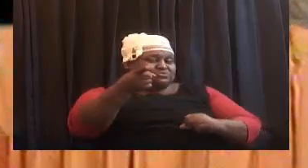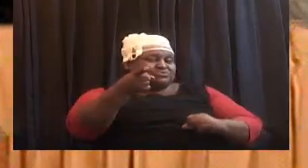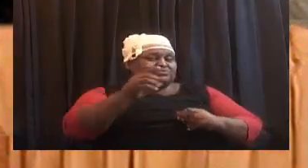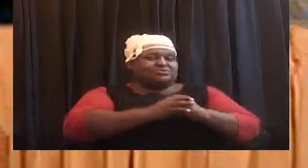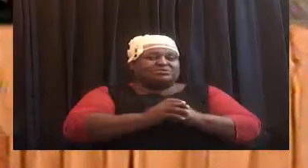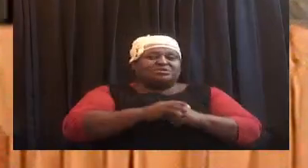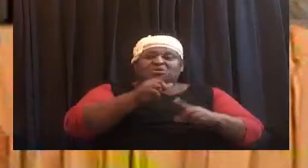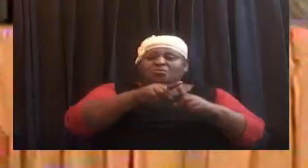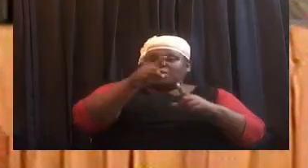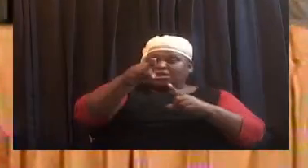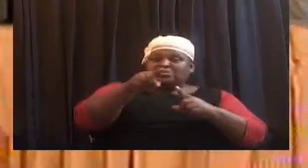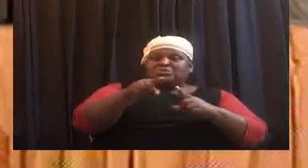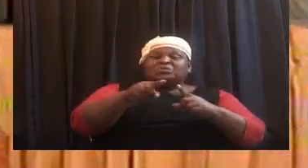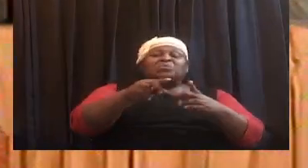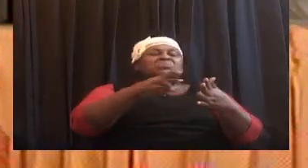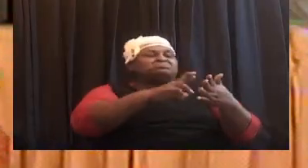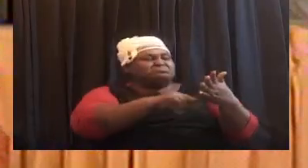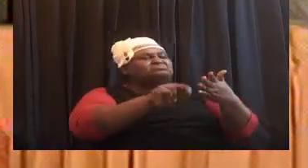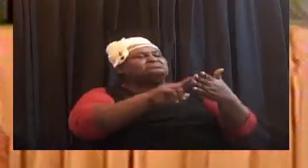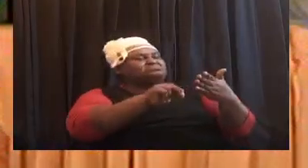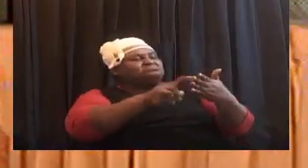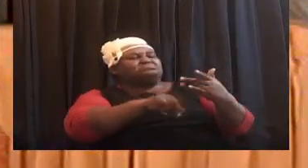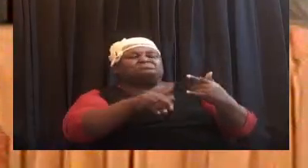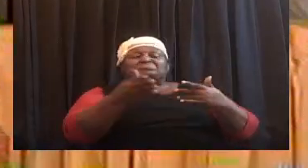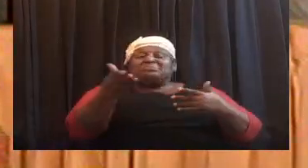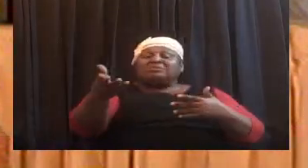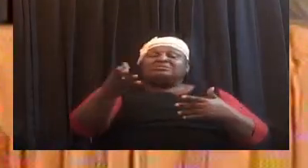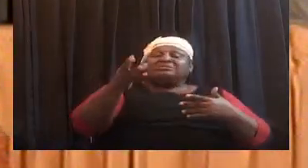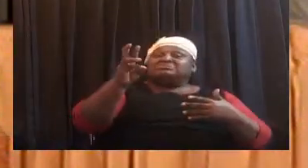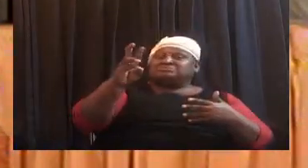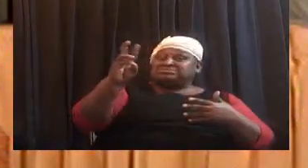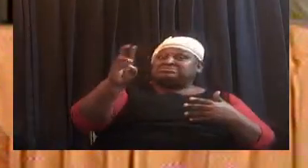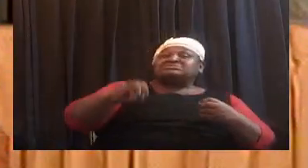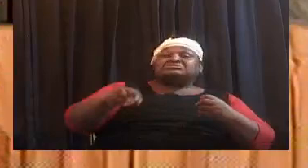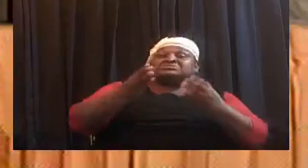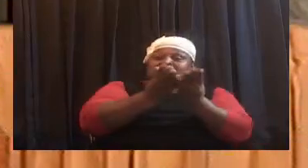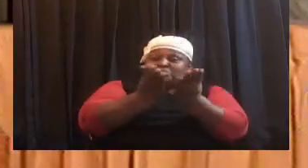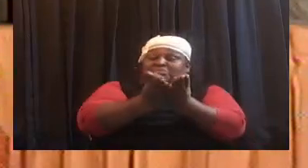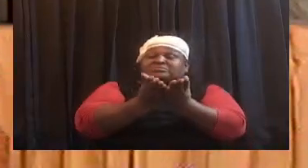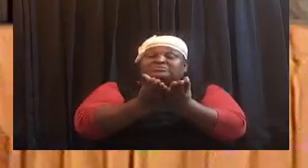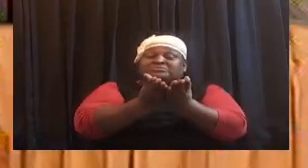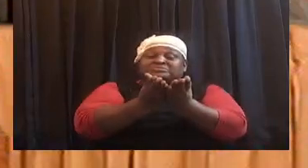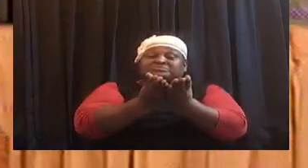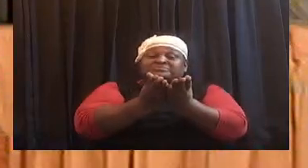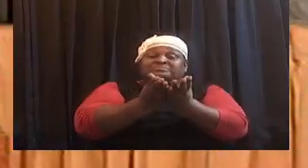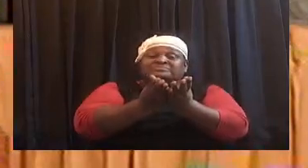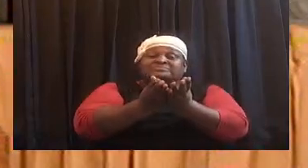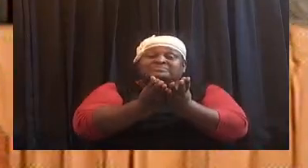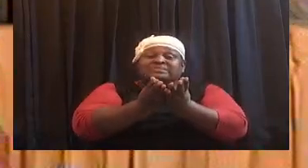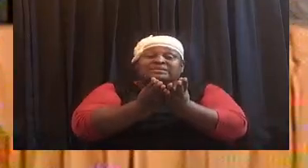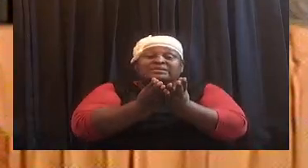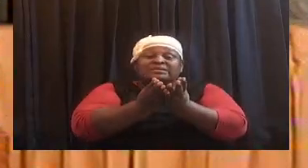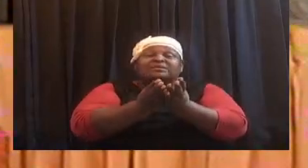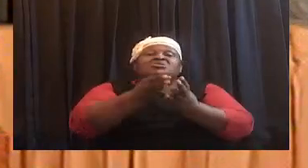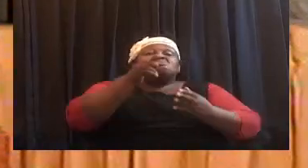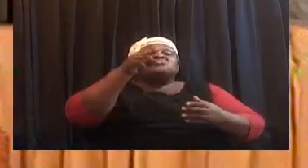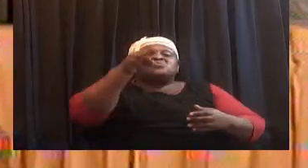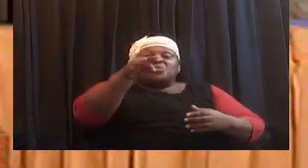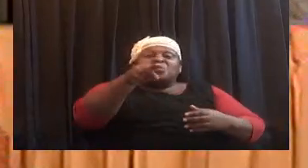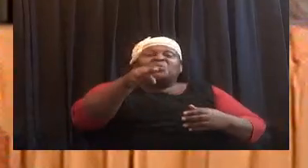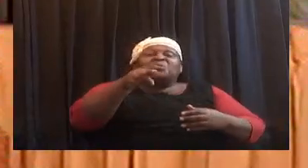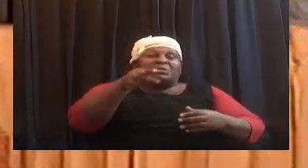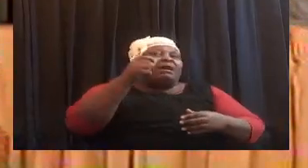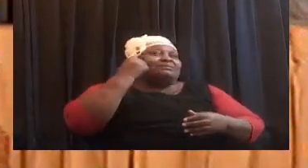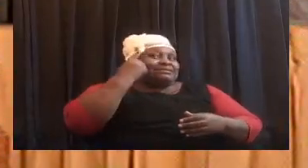read these 66 books, amen, Hallelujah. You will get